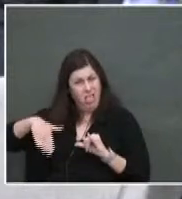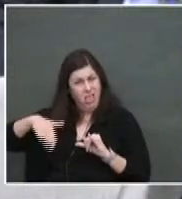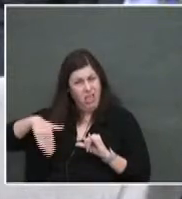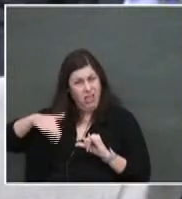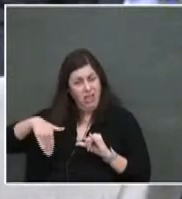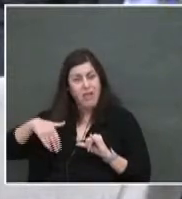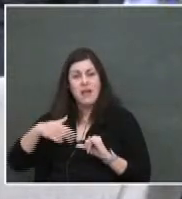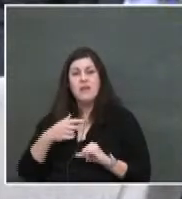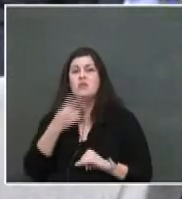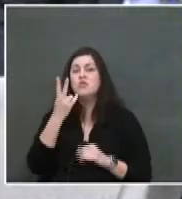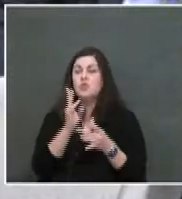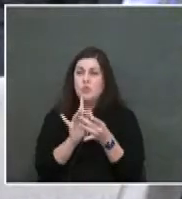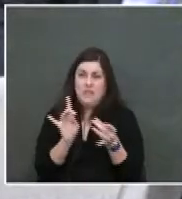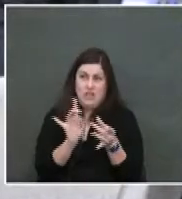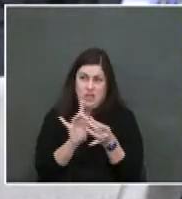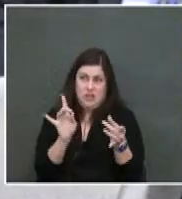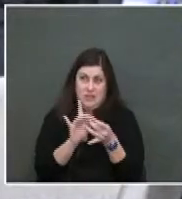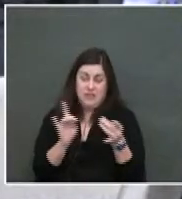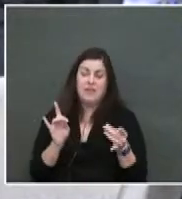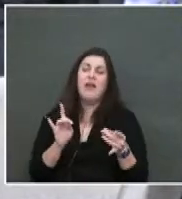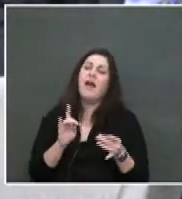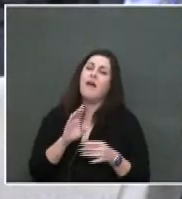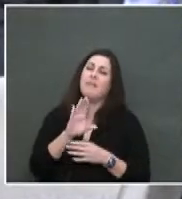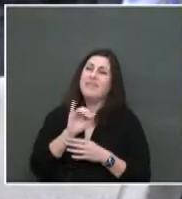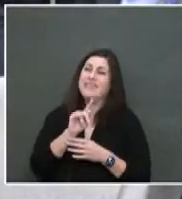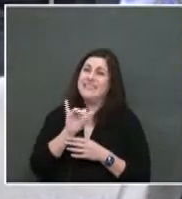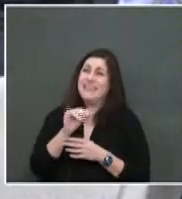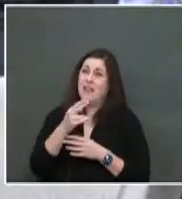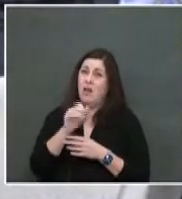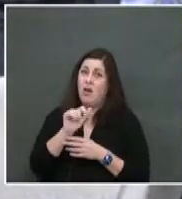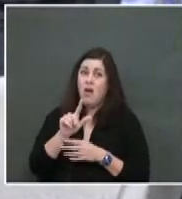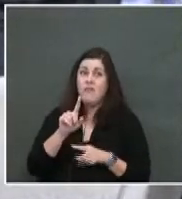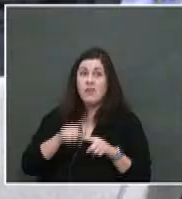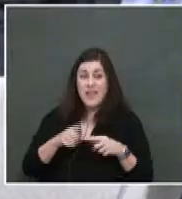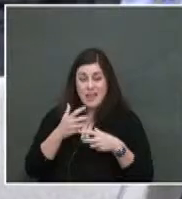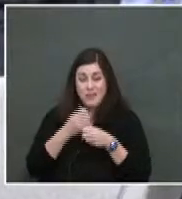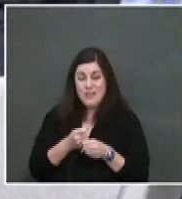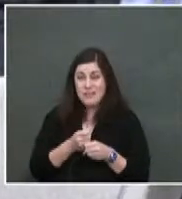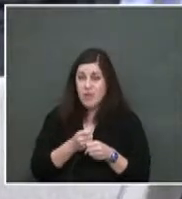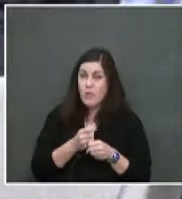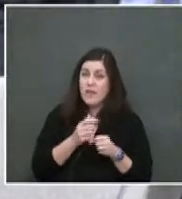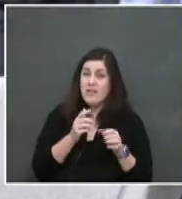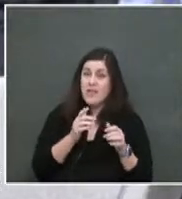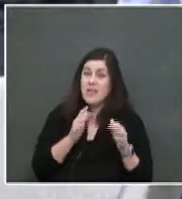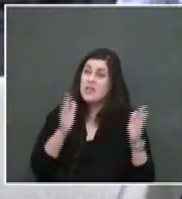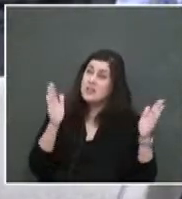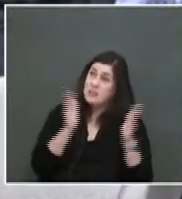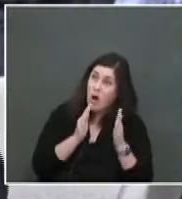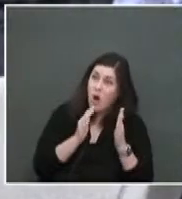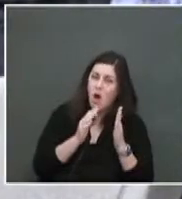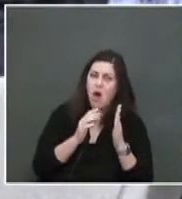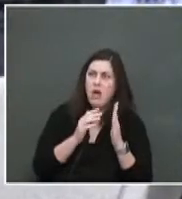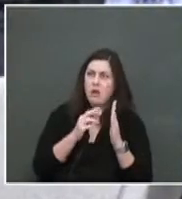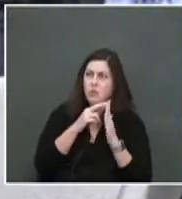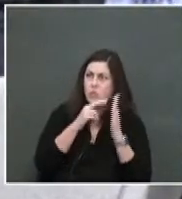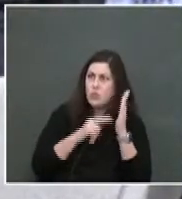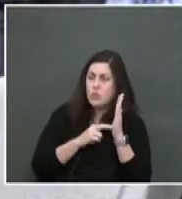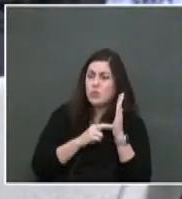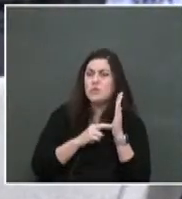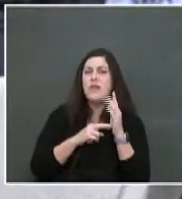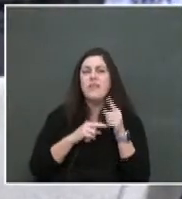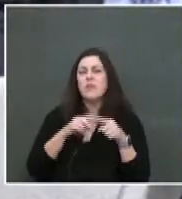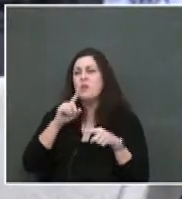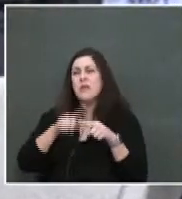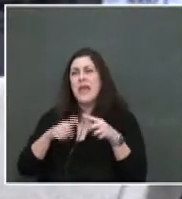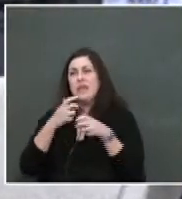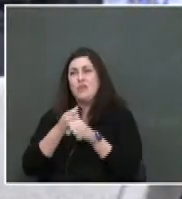were mentioned, right? One, I mentioned that, if you can't trust us with the little things, you can't trust us with the big things. And then my friend, Councilwoman, said